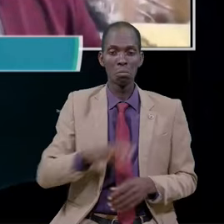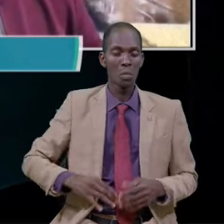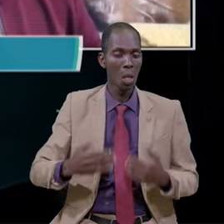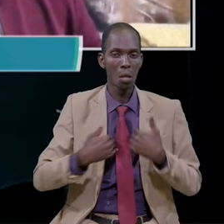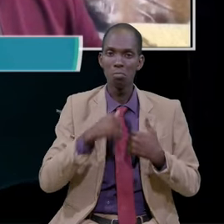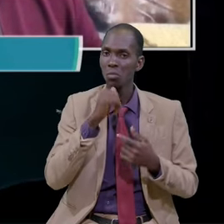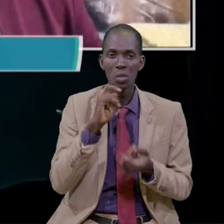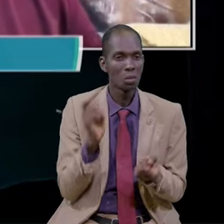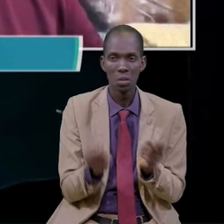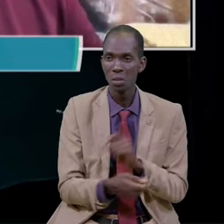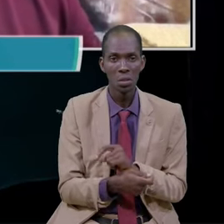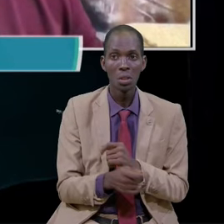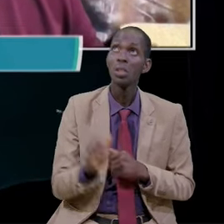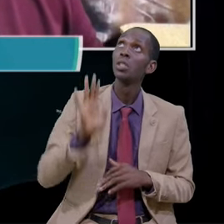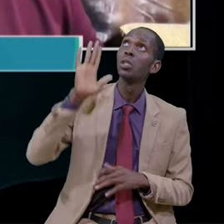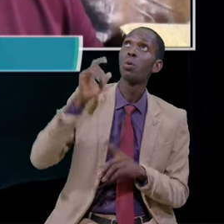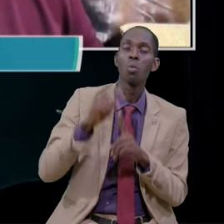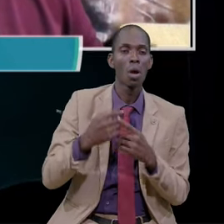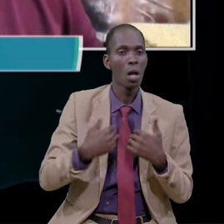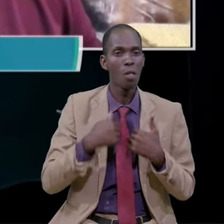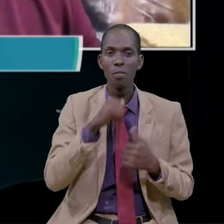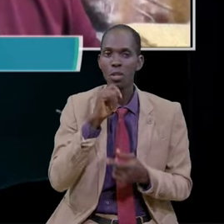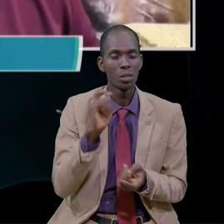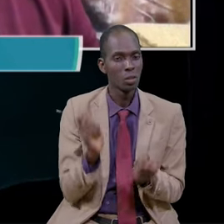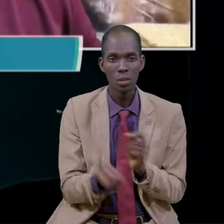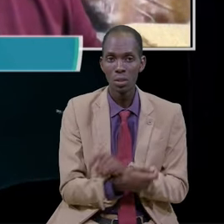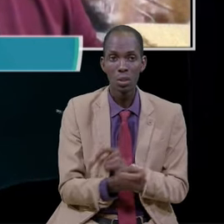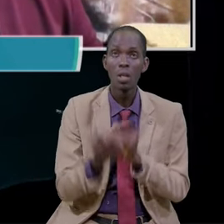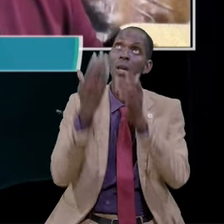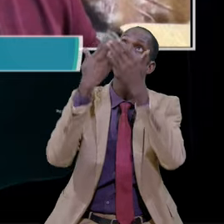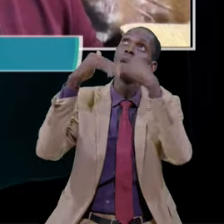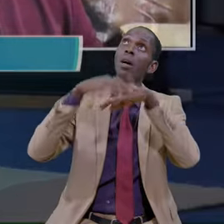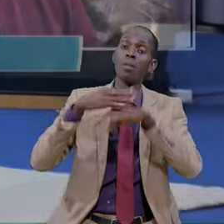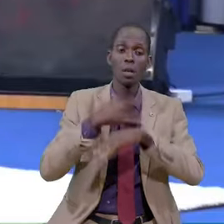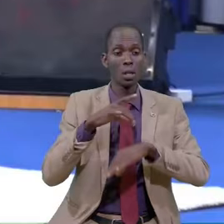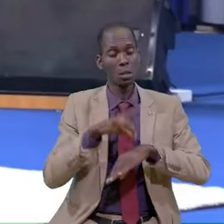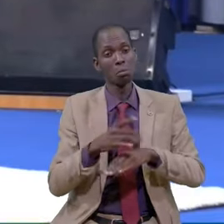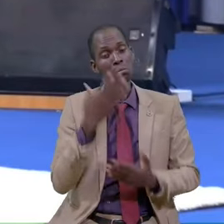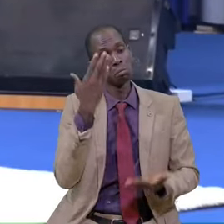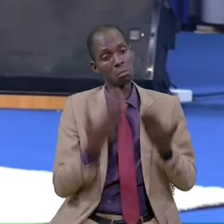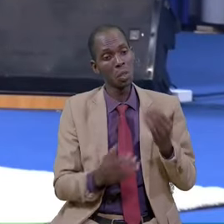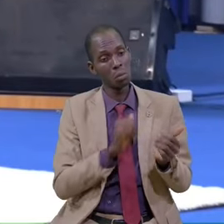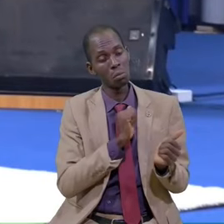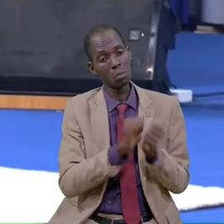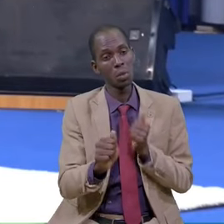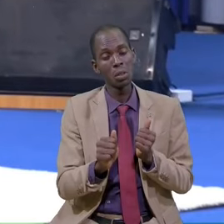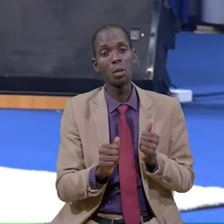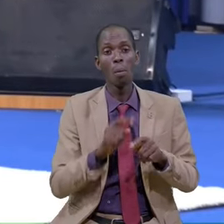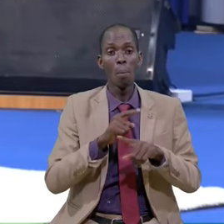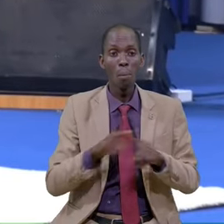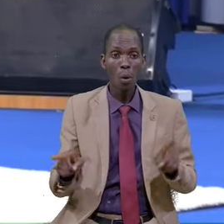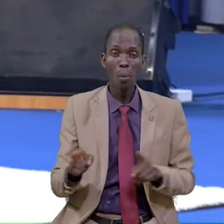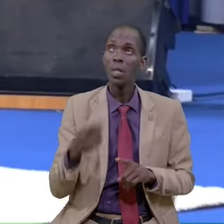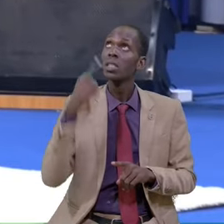sicknesses word has not change Heaven and Earth shall pass away he said my